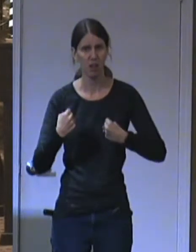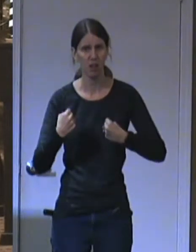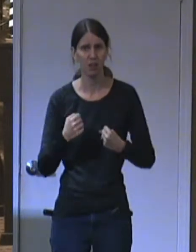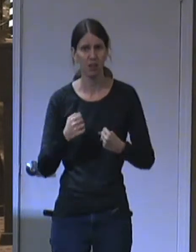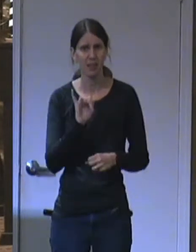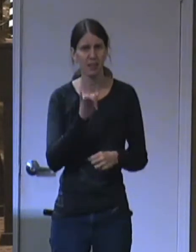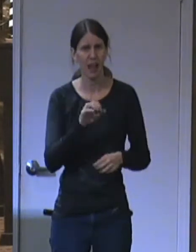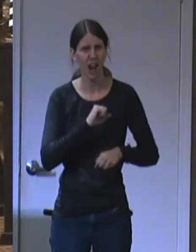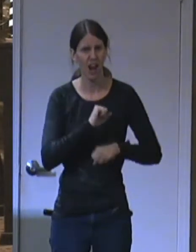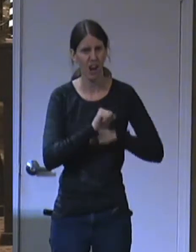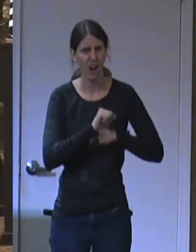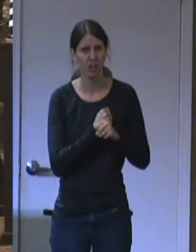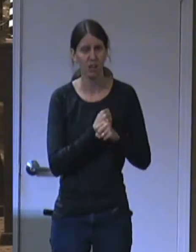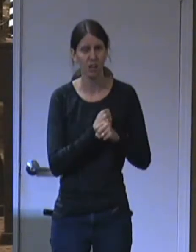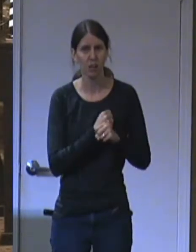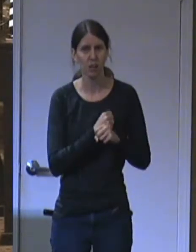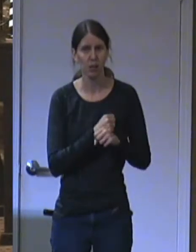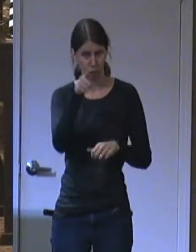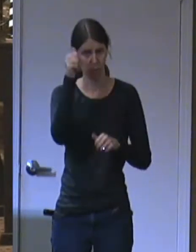whatever that was?